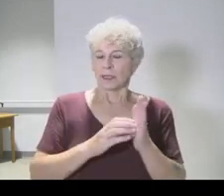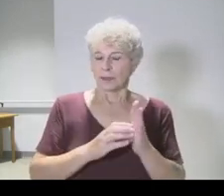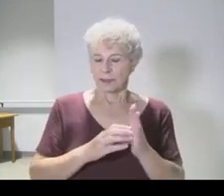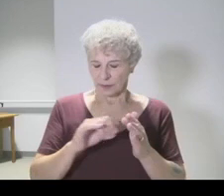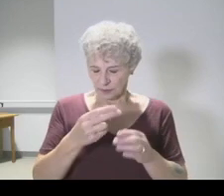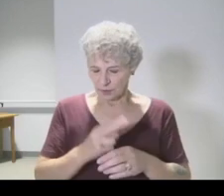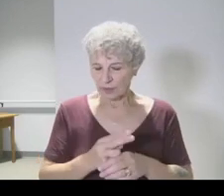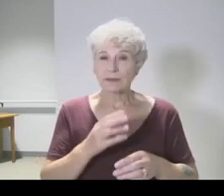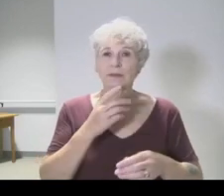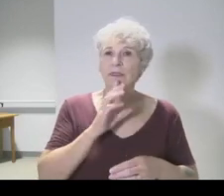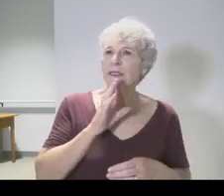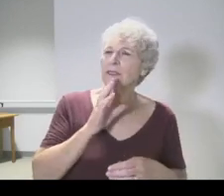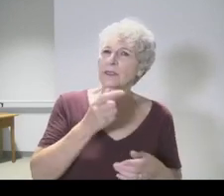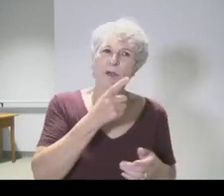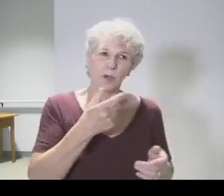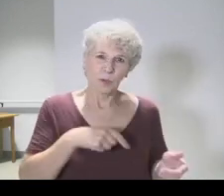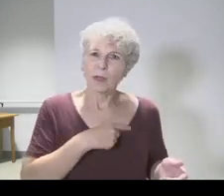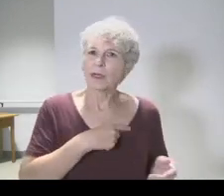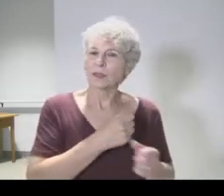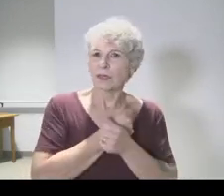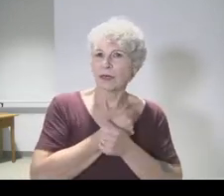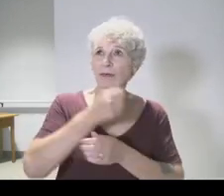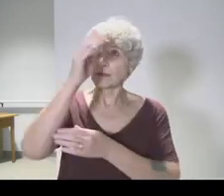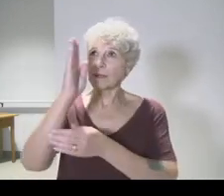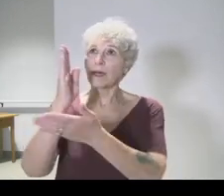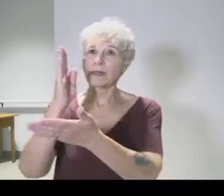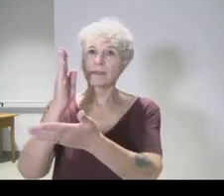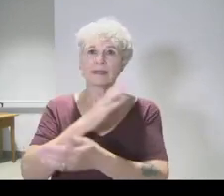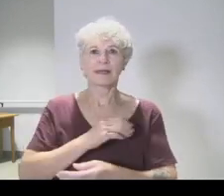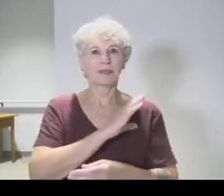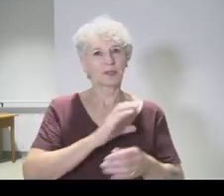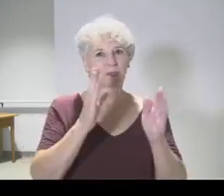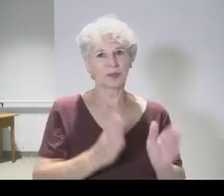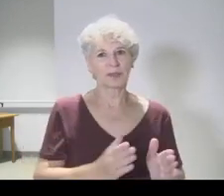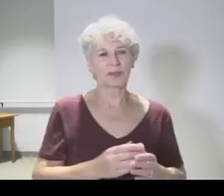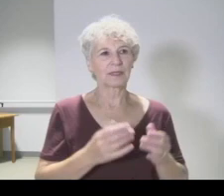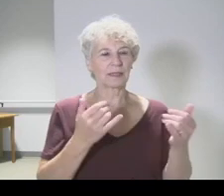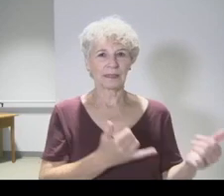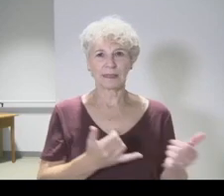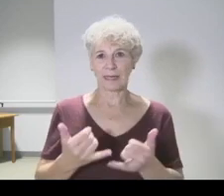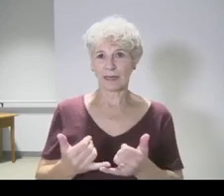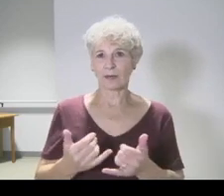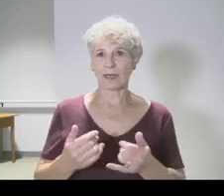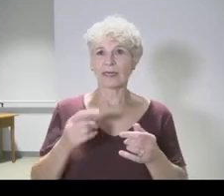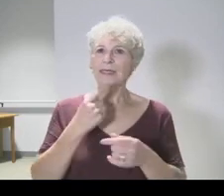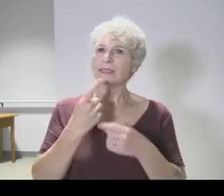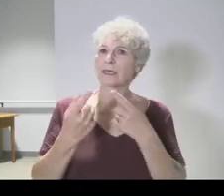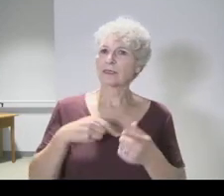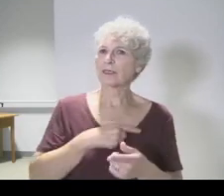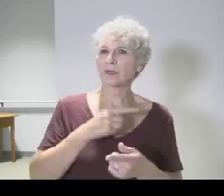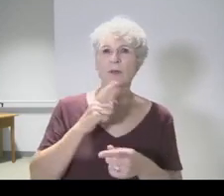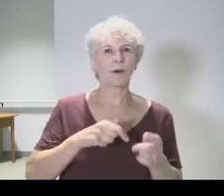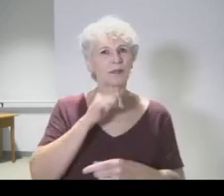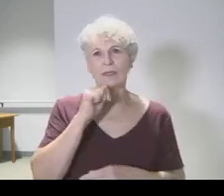love, God and Christians. And now he's turning his readers' attention to what not to love,